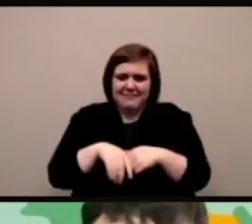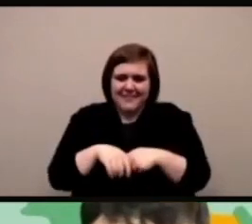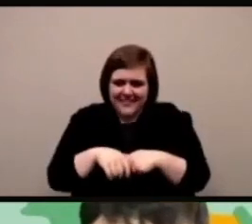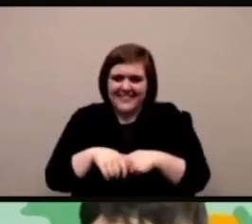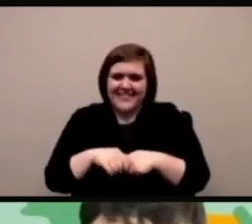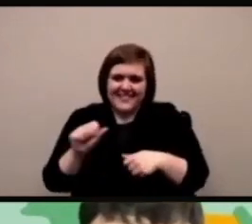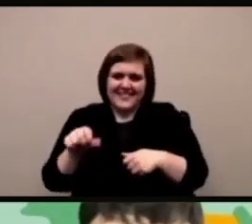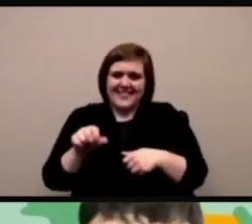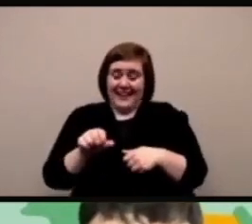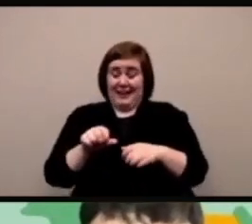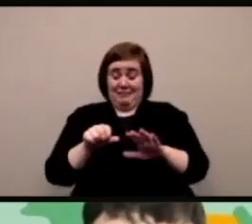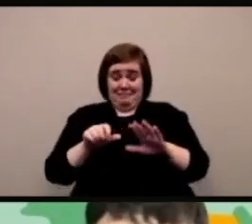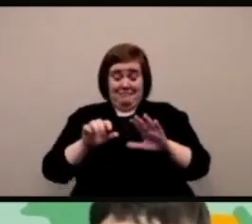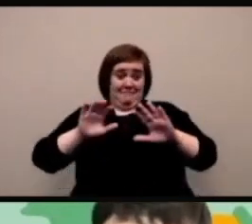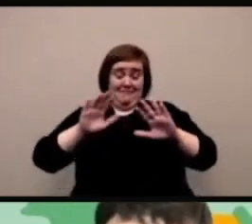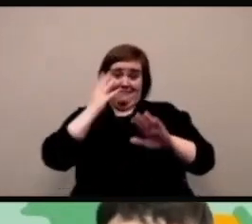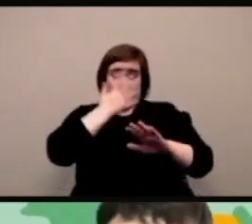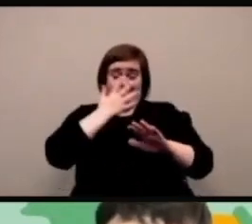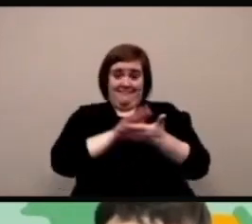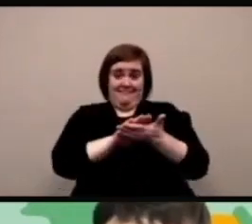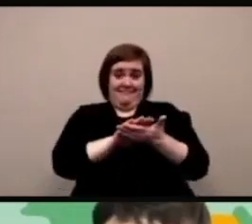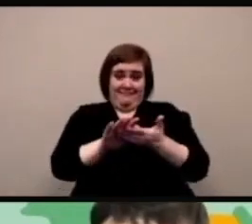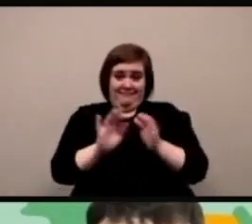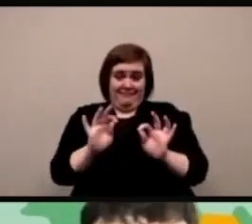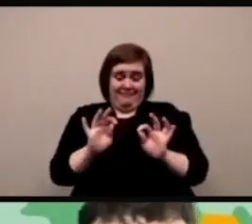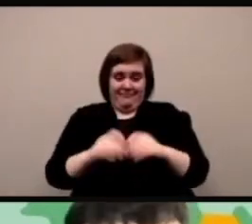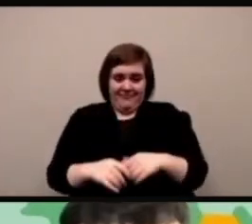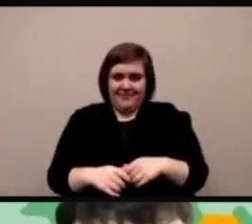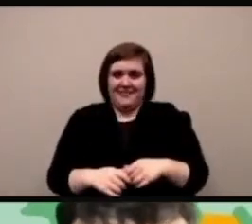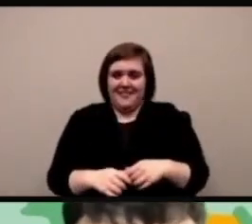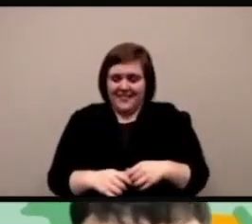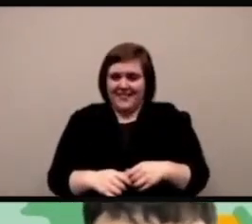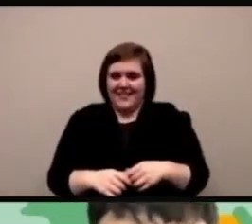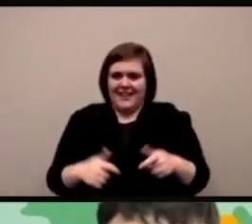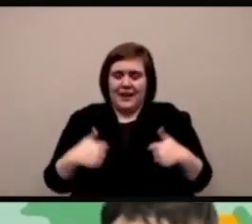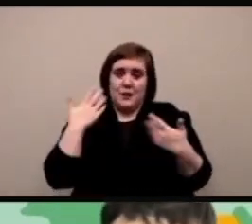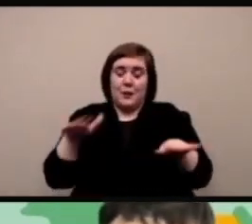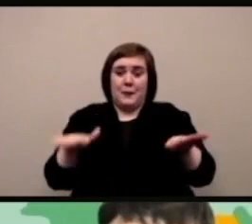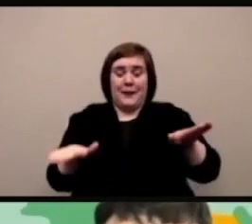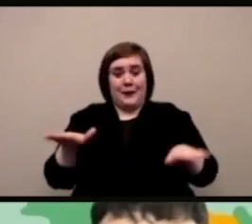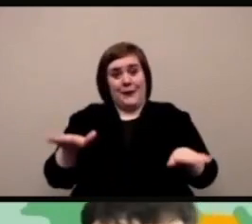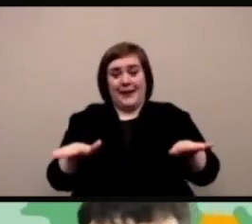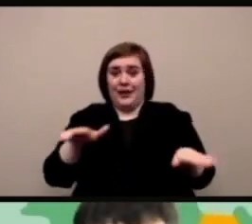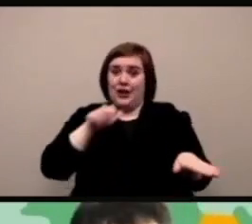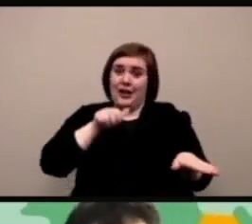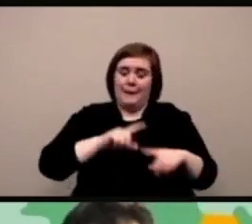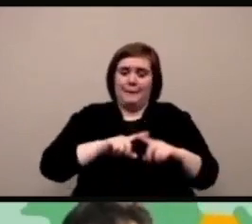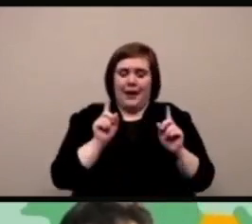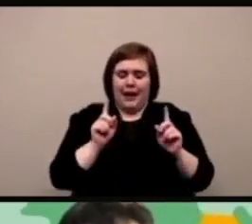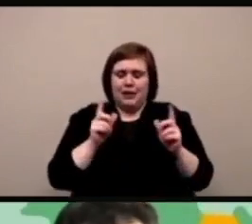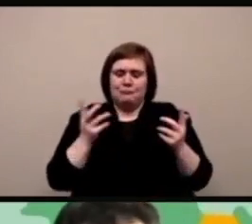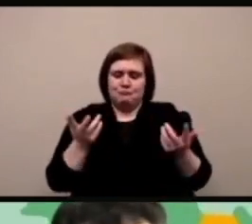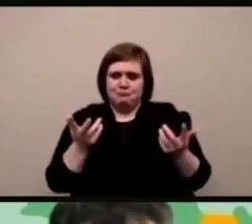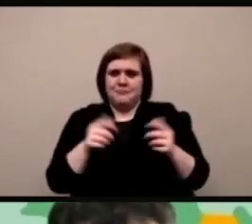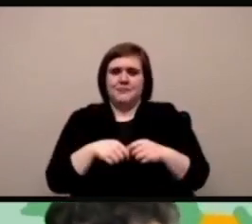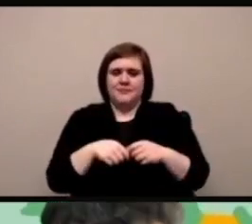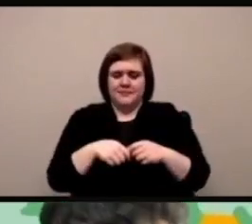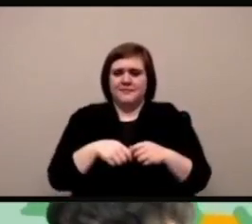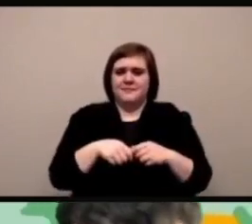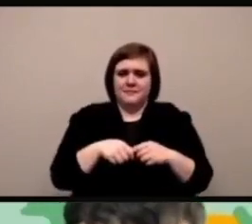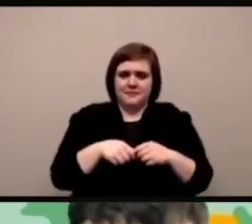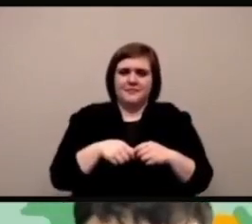It's so realistic. I don't know if that's just look like penguin blushing, but somehow trying to combine